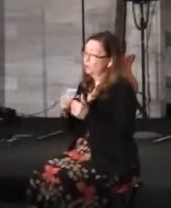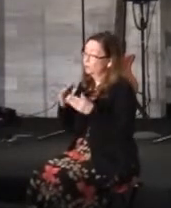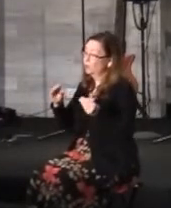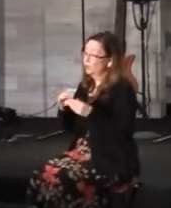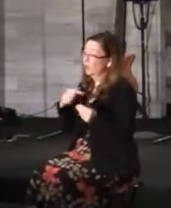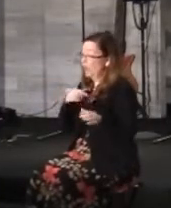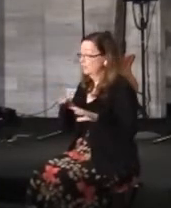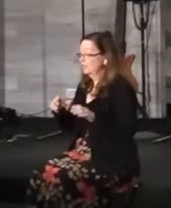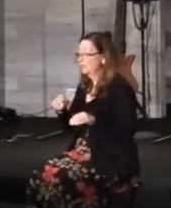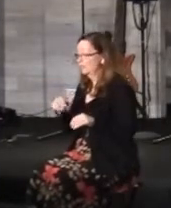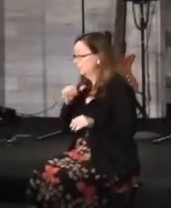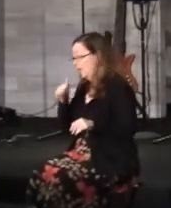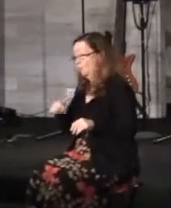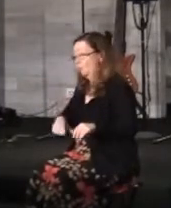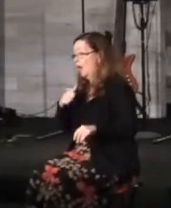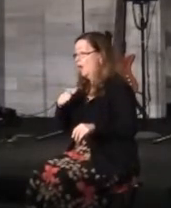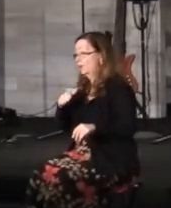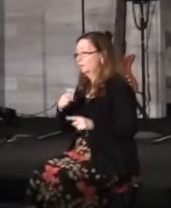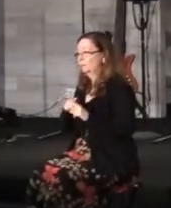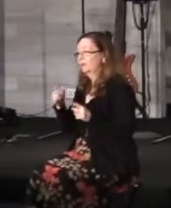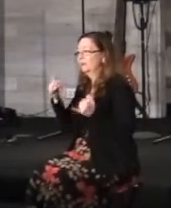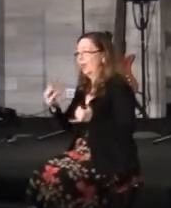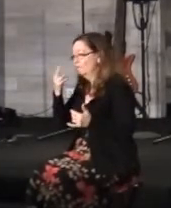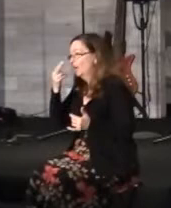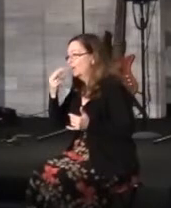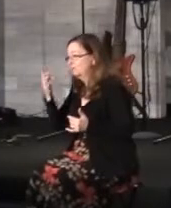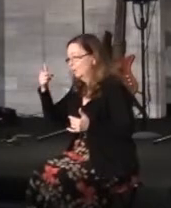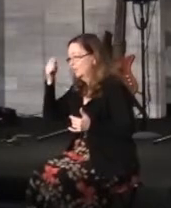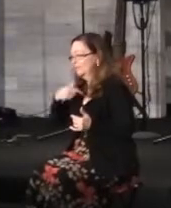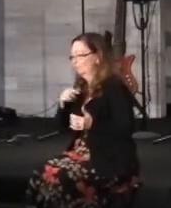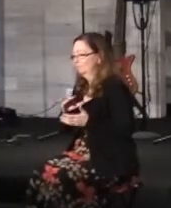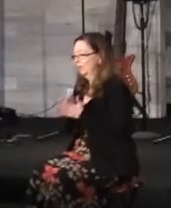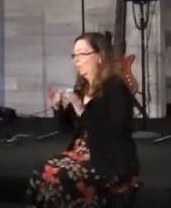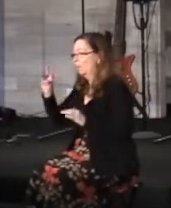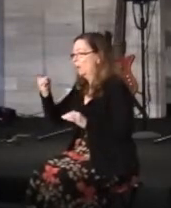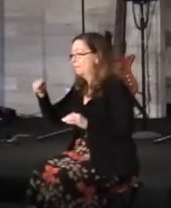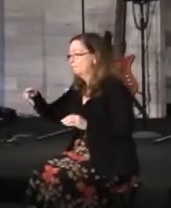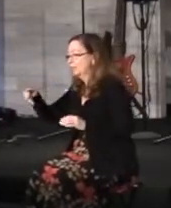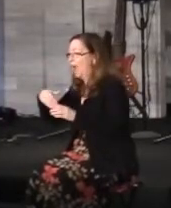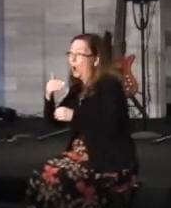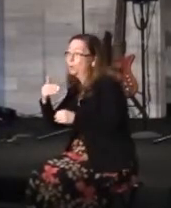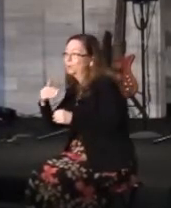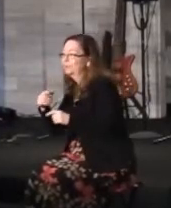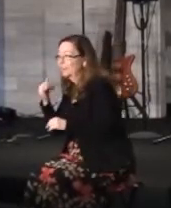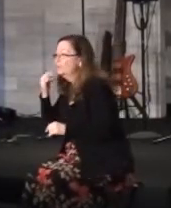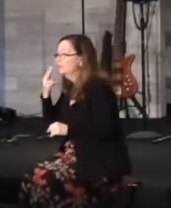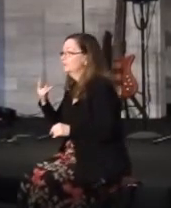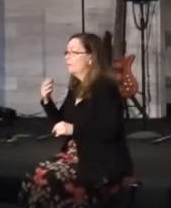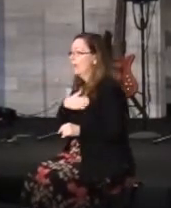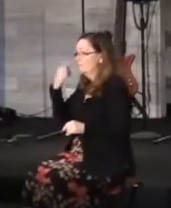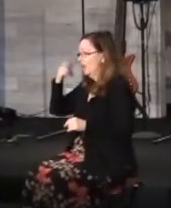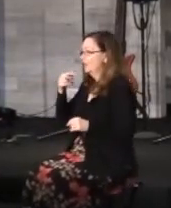proud of, but it's funny looking back now because I totally wimped out. If you could have only seen my face and felt what I felt when I saw that guy step out of the